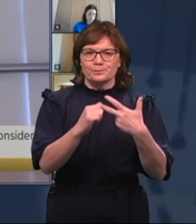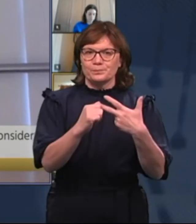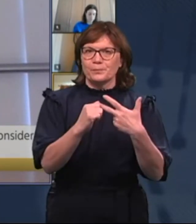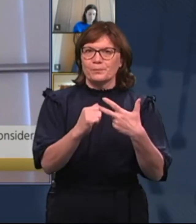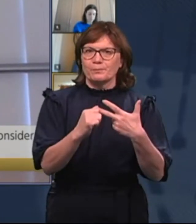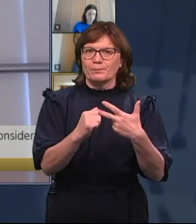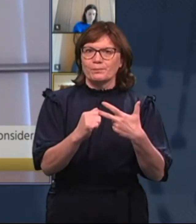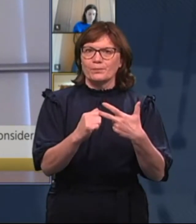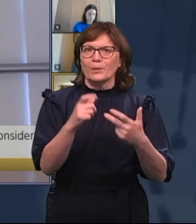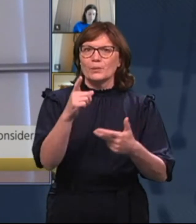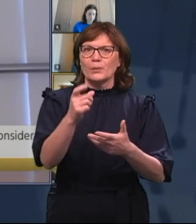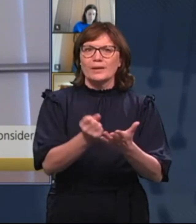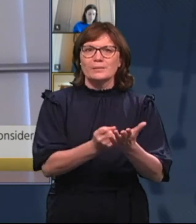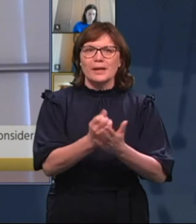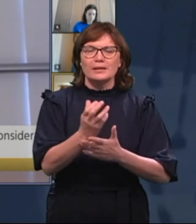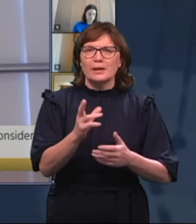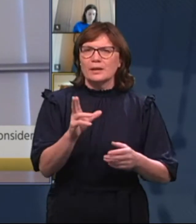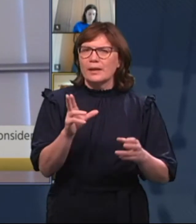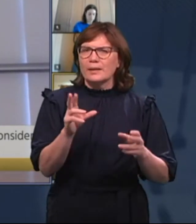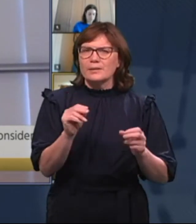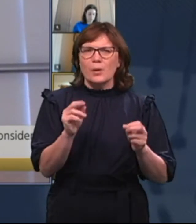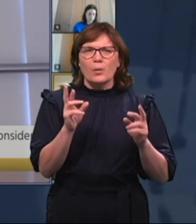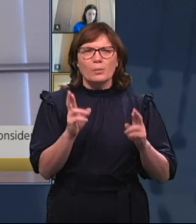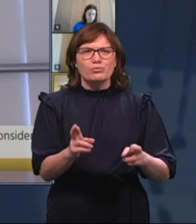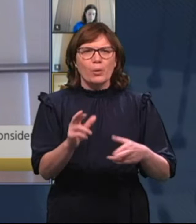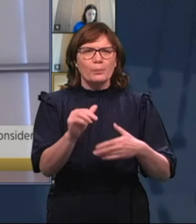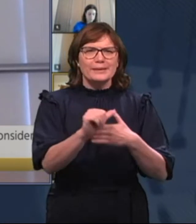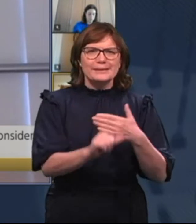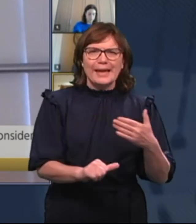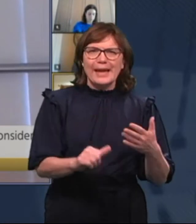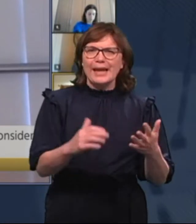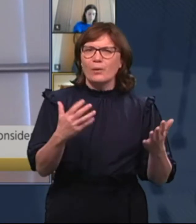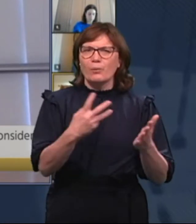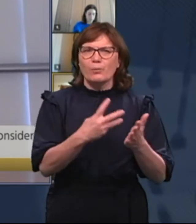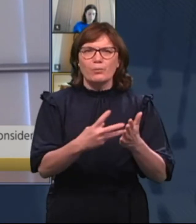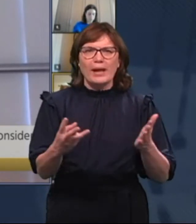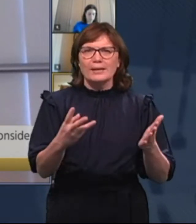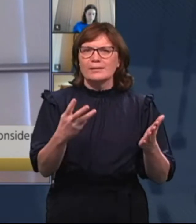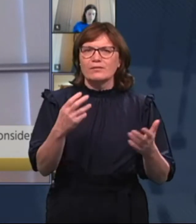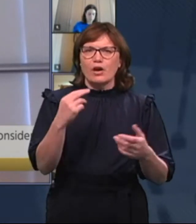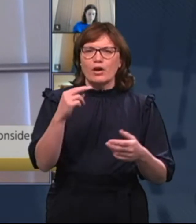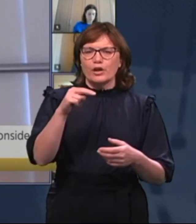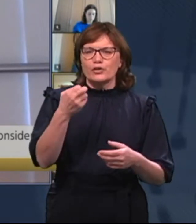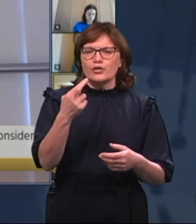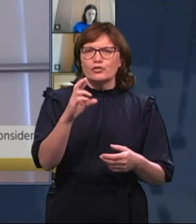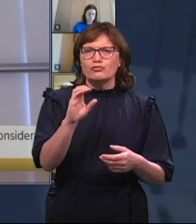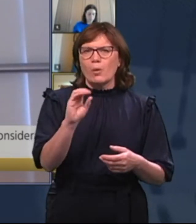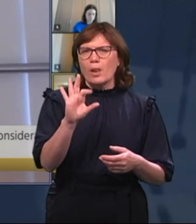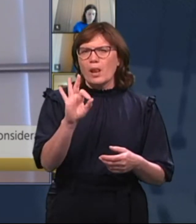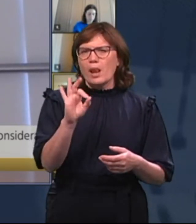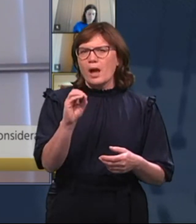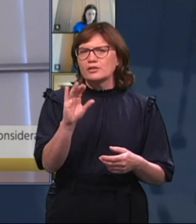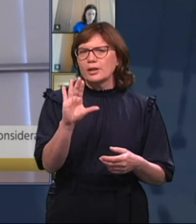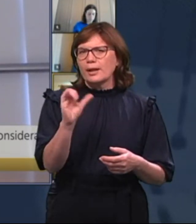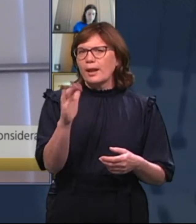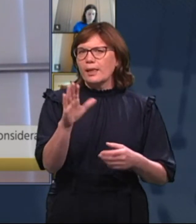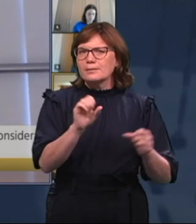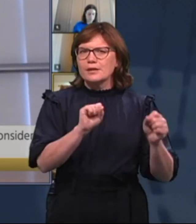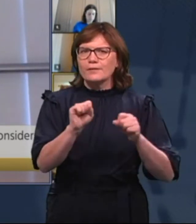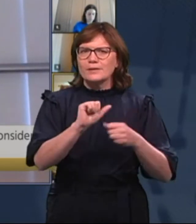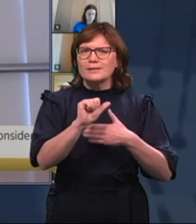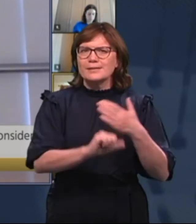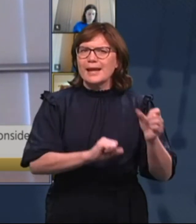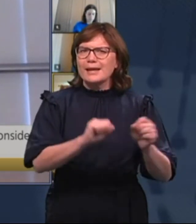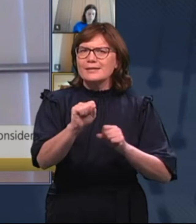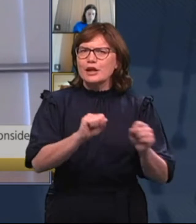how there are no appropriate day or resource services for people with neurological disabilities. I'm wondering if you could expand on this and how access to appropriate day